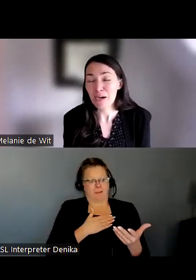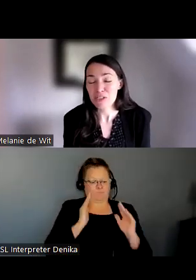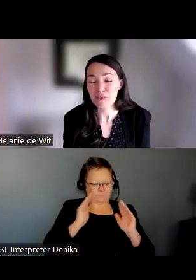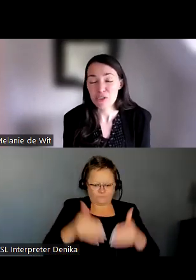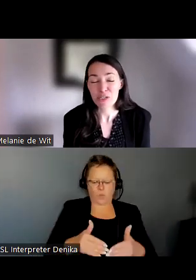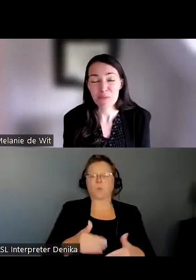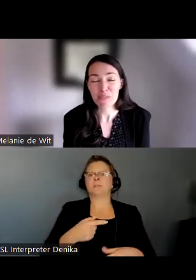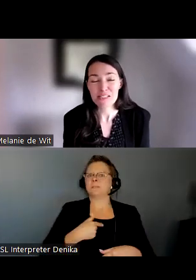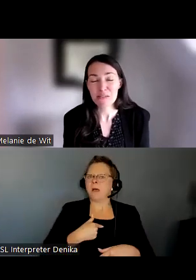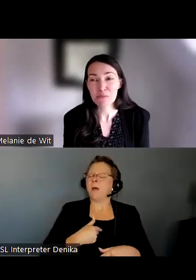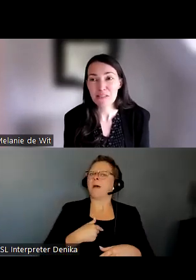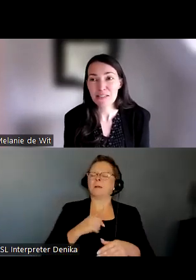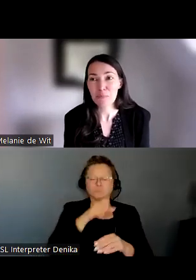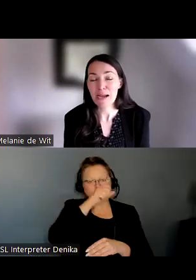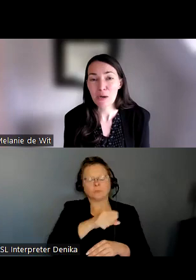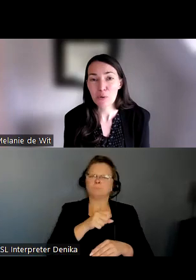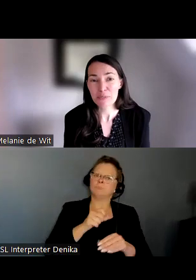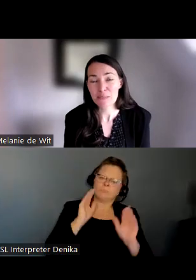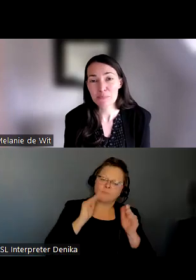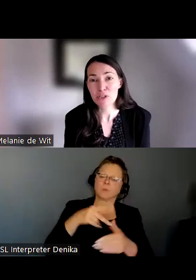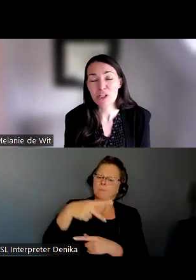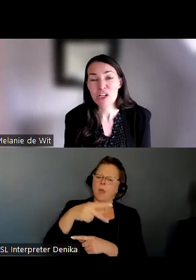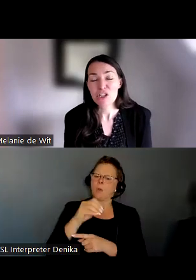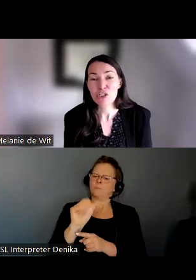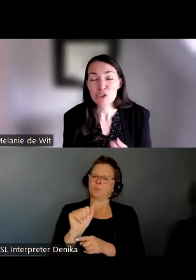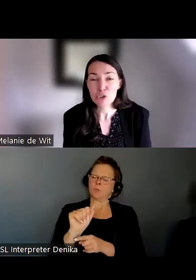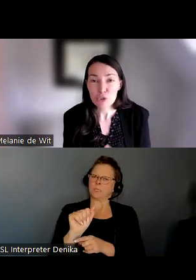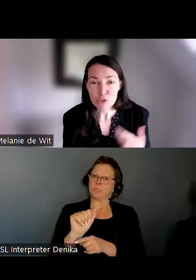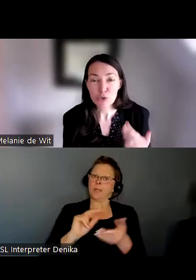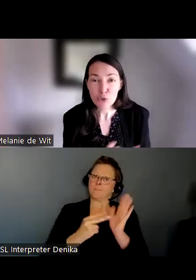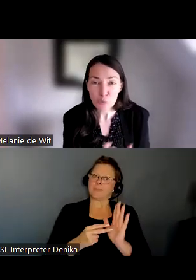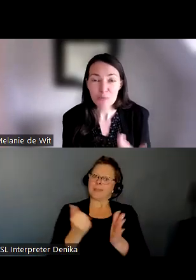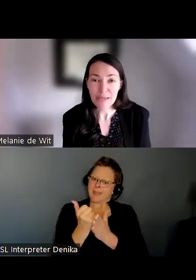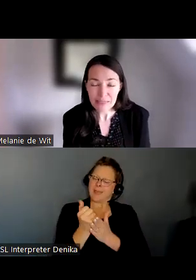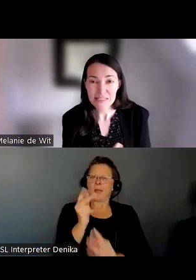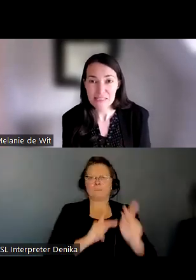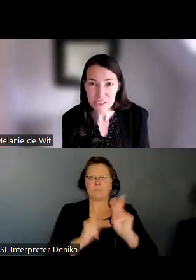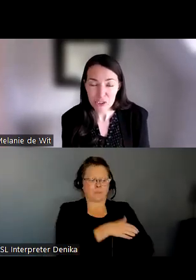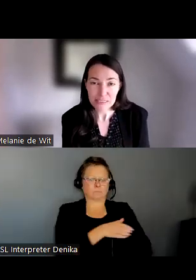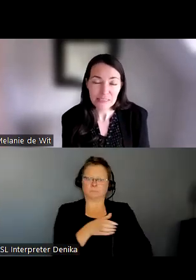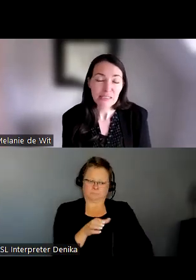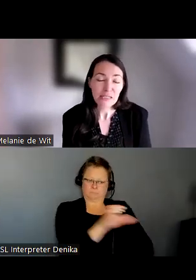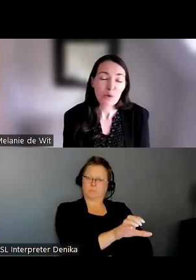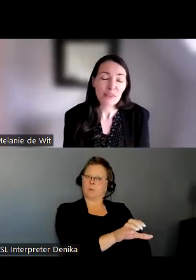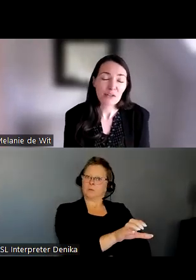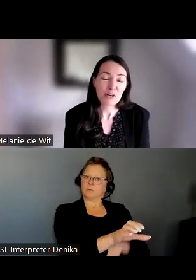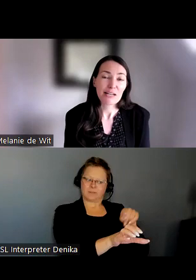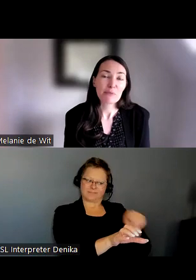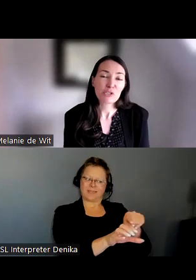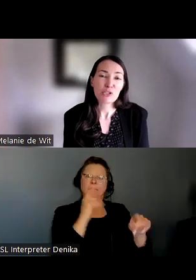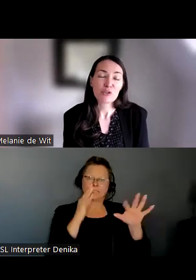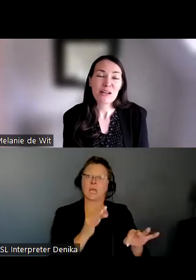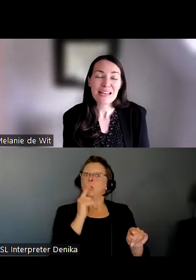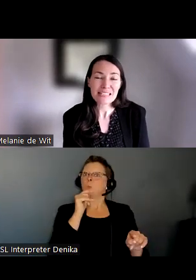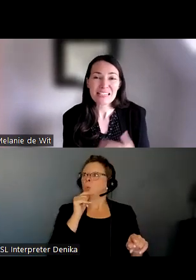of powers of attorney, because they really empower people to choose who will make the decision when they're not